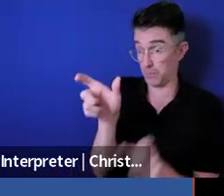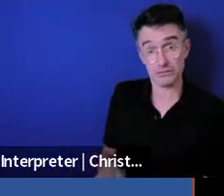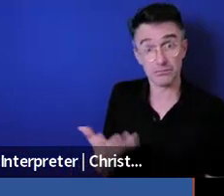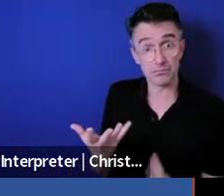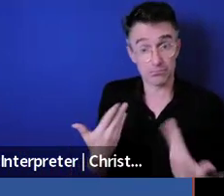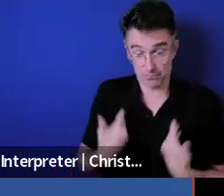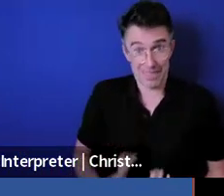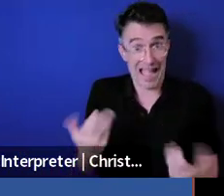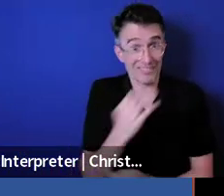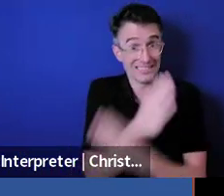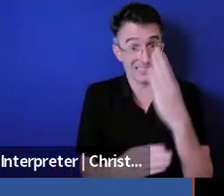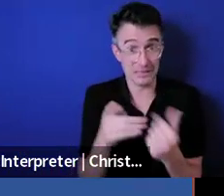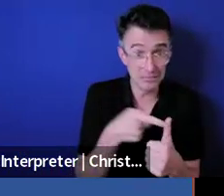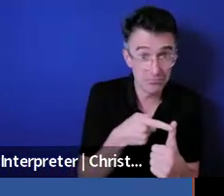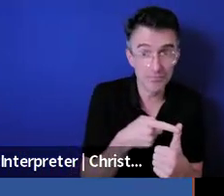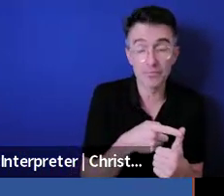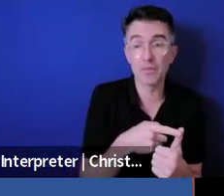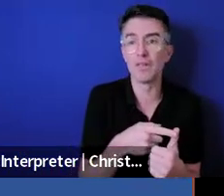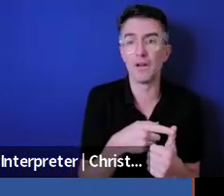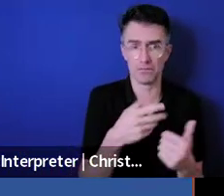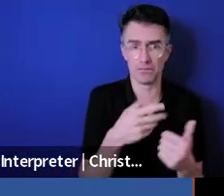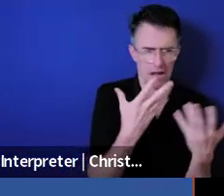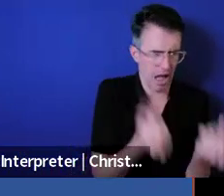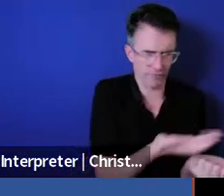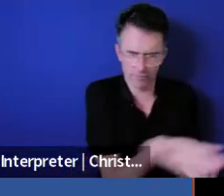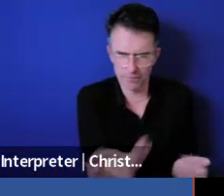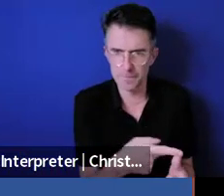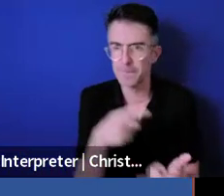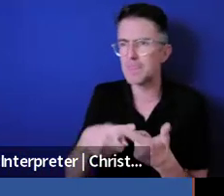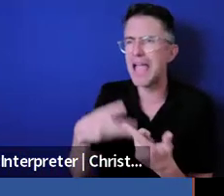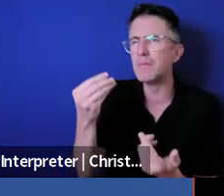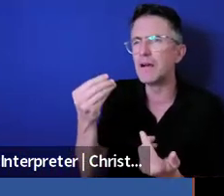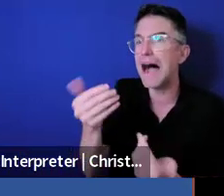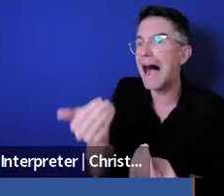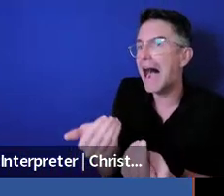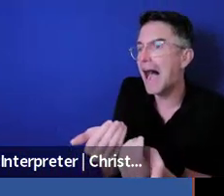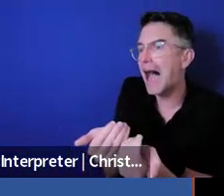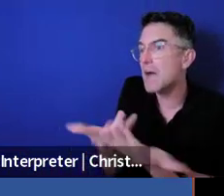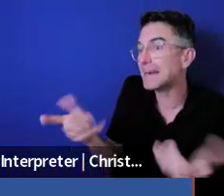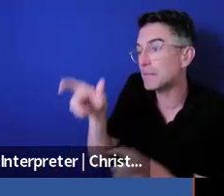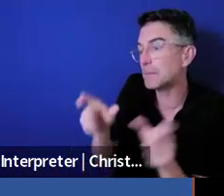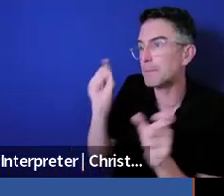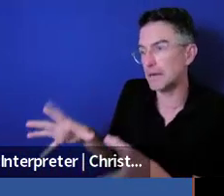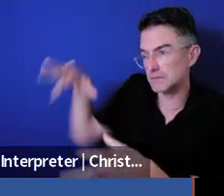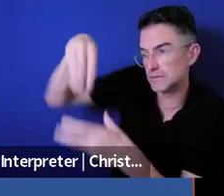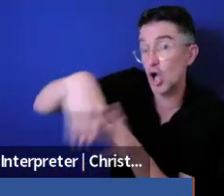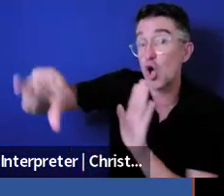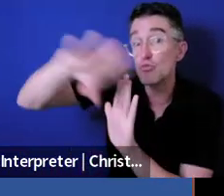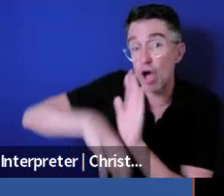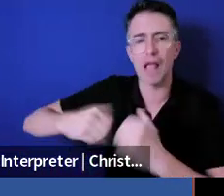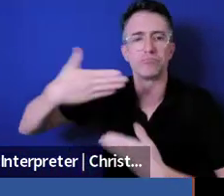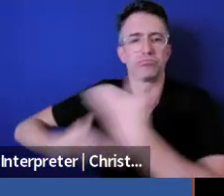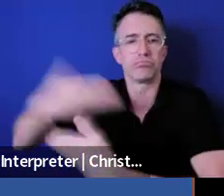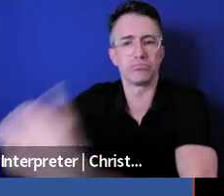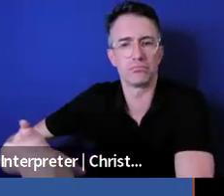of people that would require disability-specific social protection. If we think about social protection, every single person